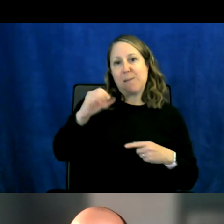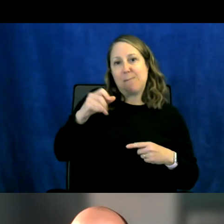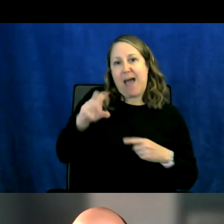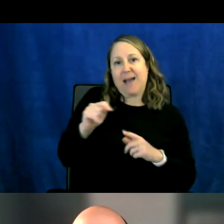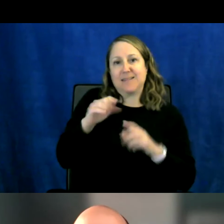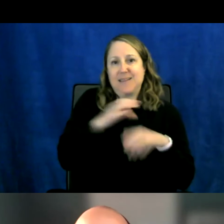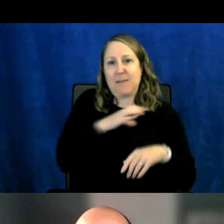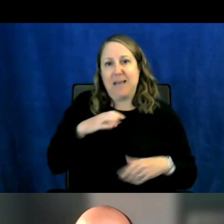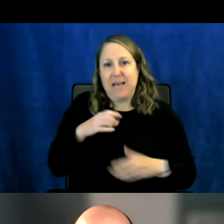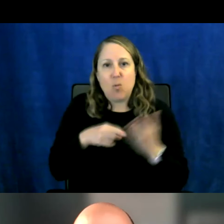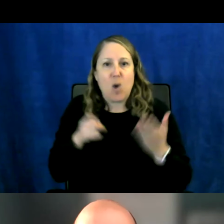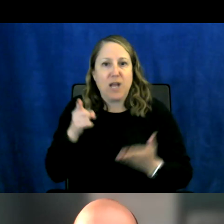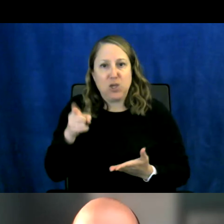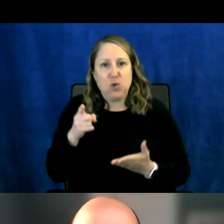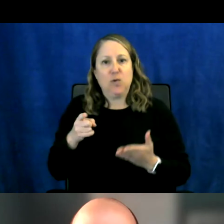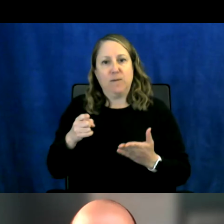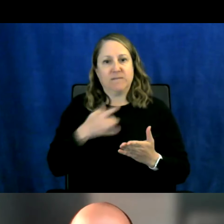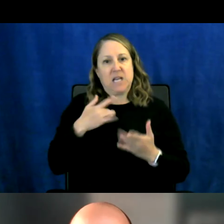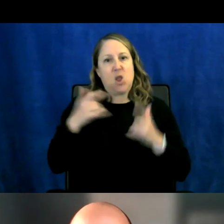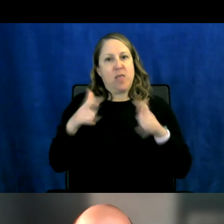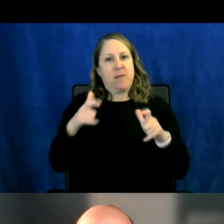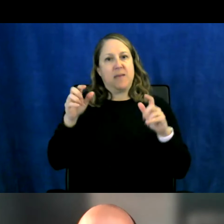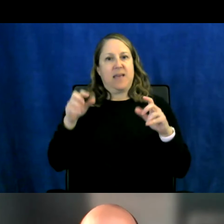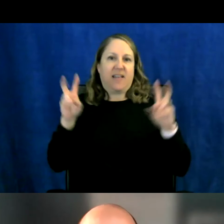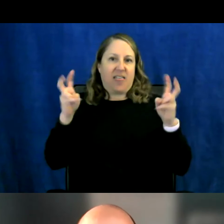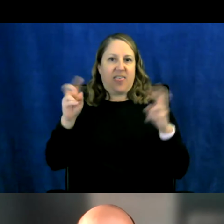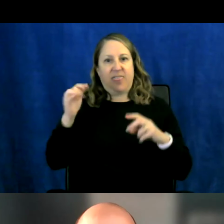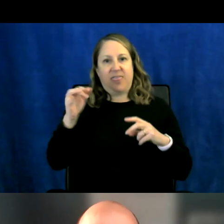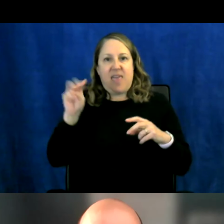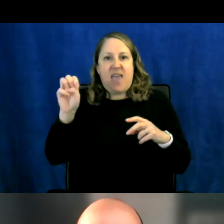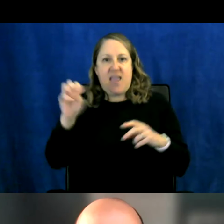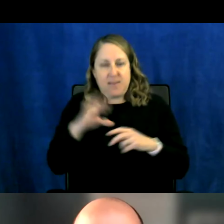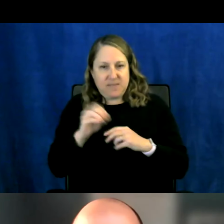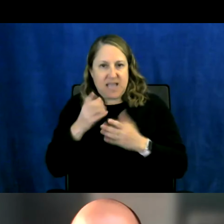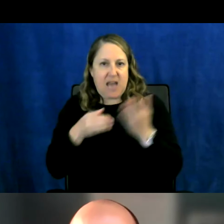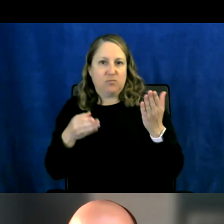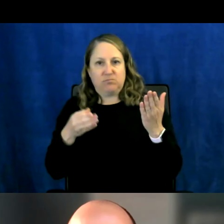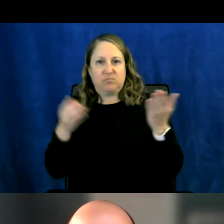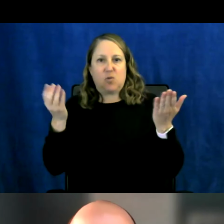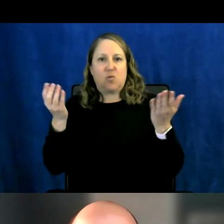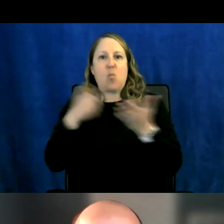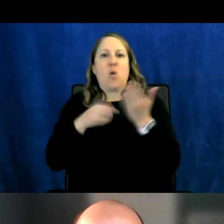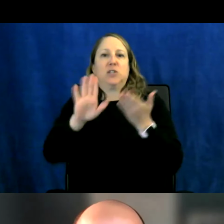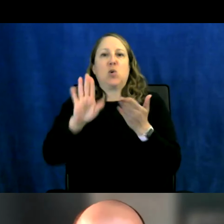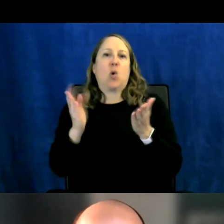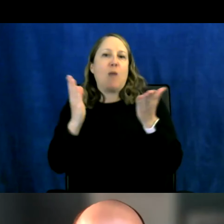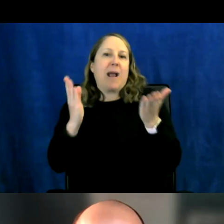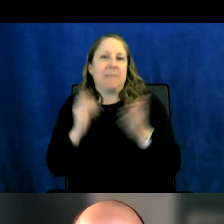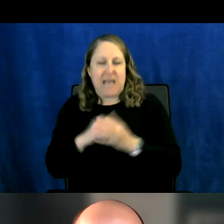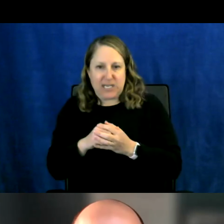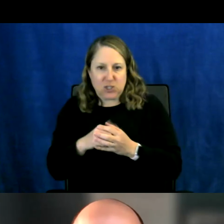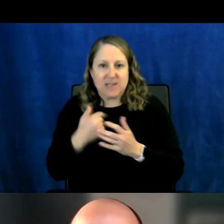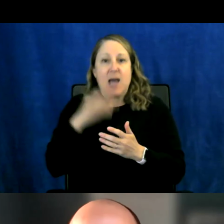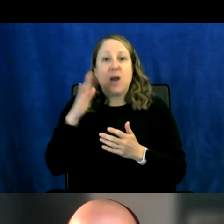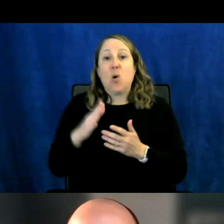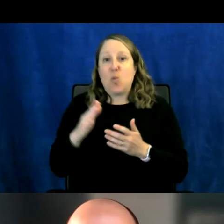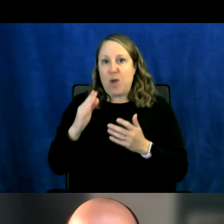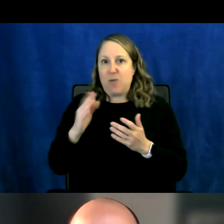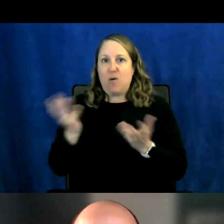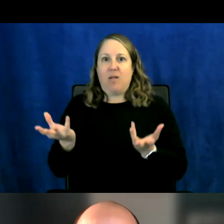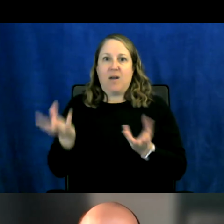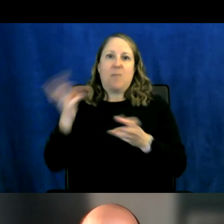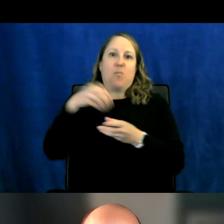some of the big themes and recommendations. And then we'd work with you to kind of turn that into a presentation at the September 20th